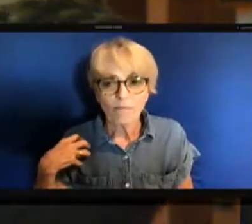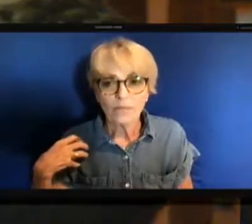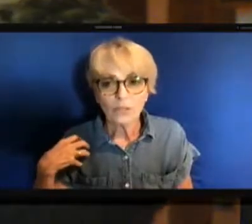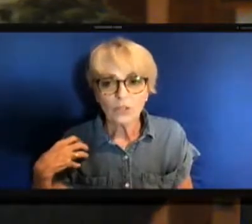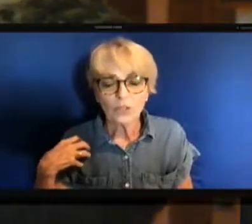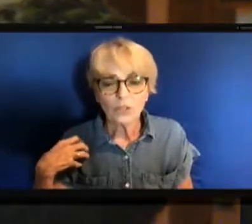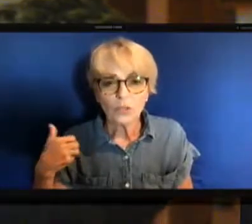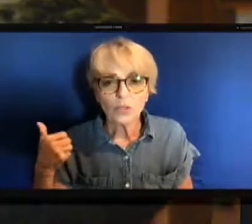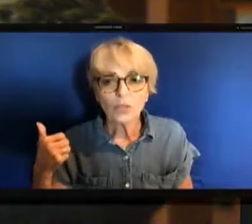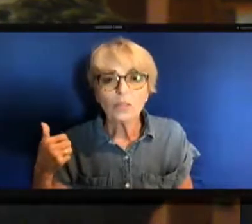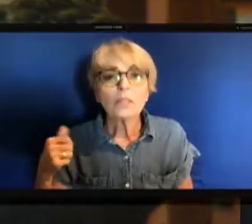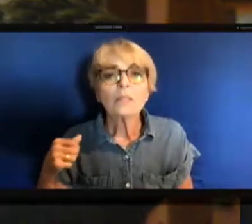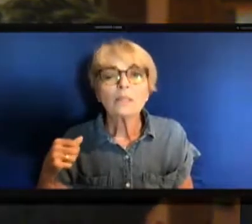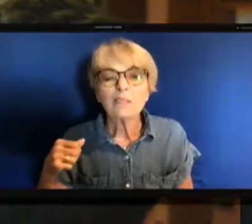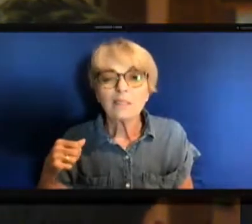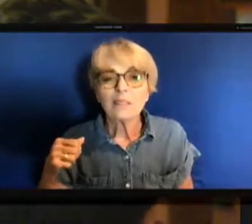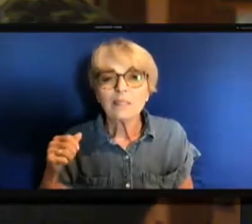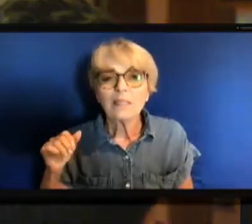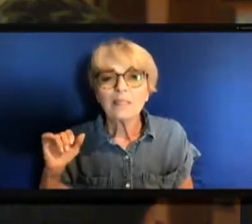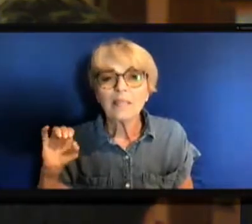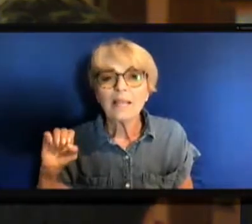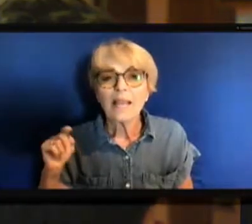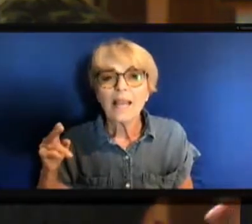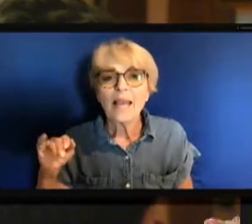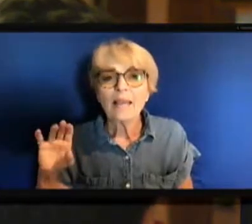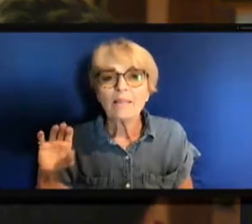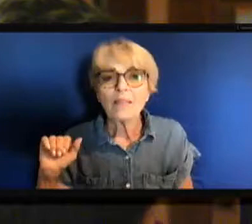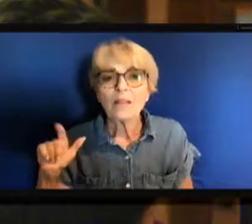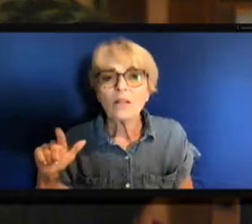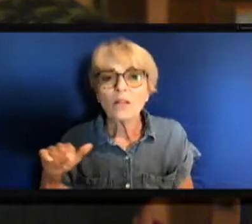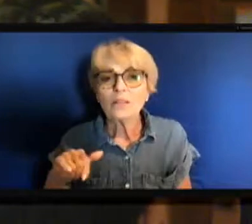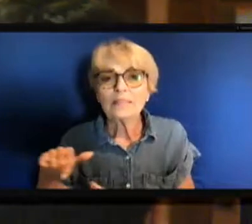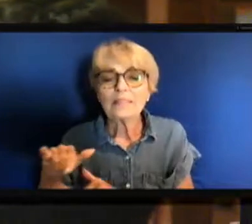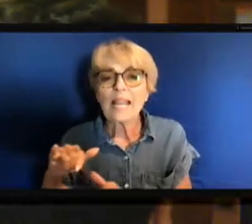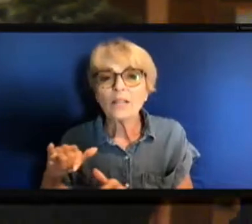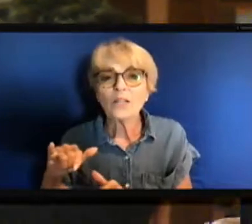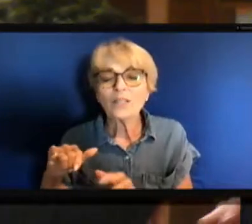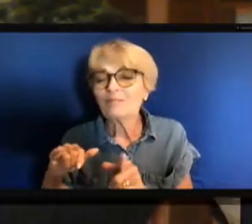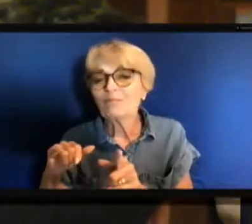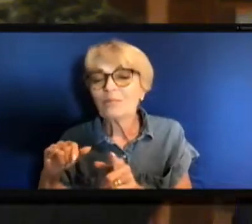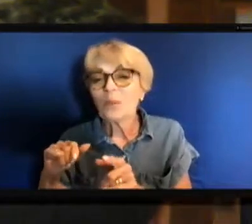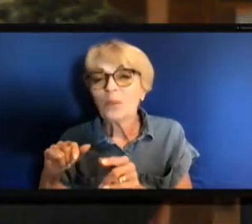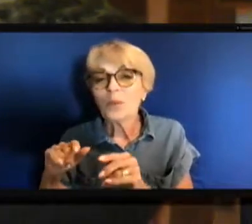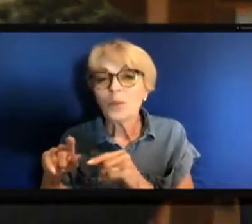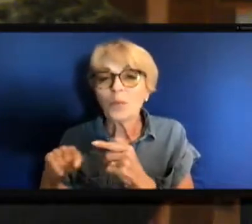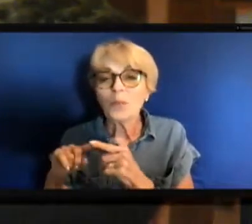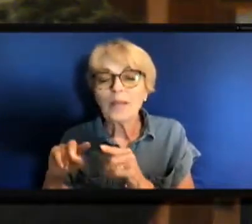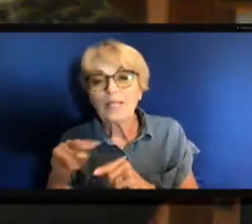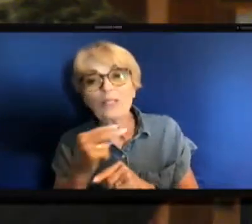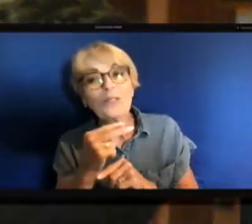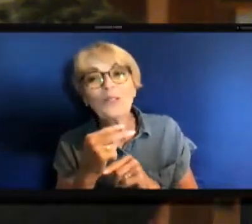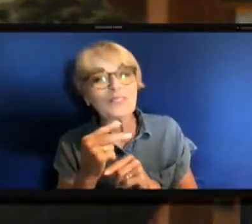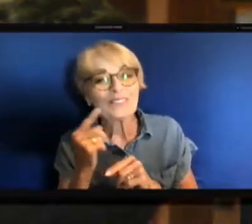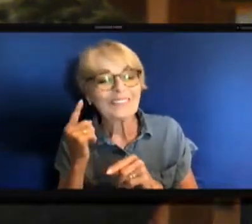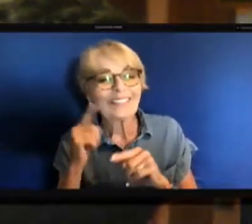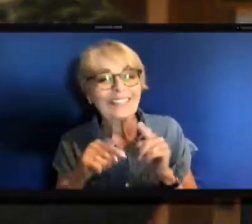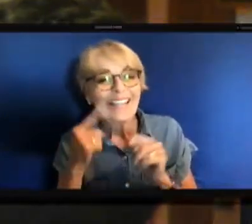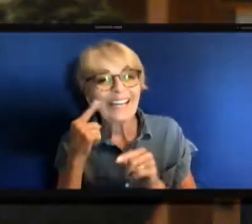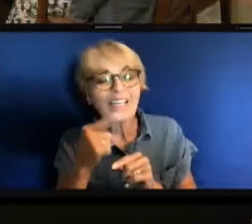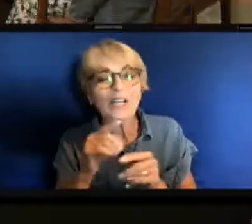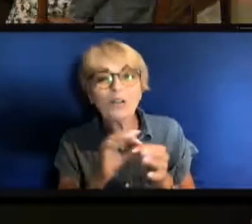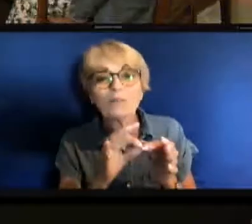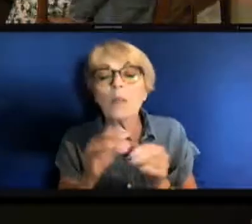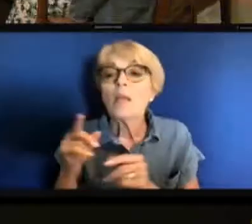that an ethical standard weren't being adhered to. Jen, could you talk to the conflict of interest, like sort of documentation we get from? Yes. So any member of a